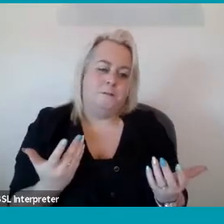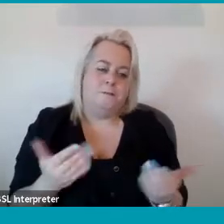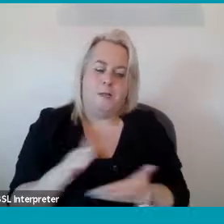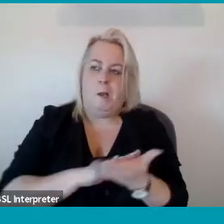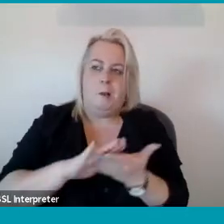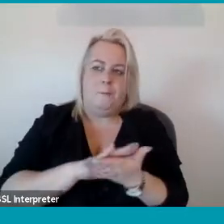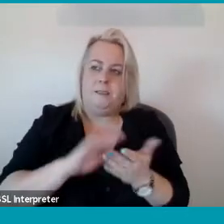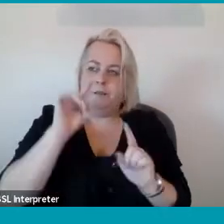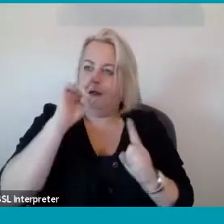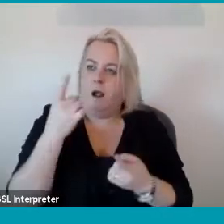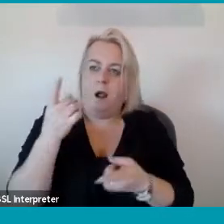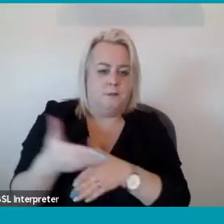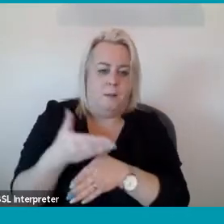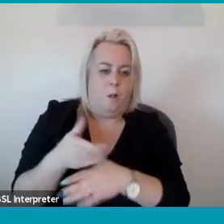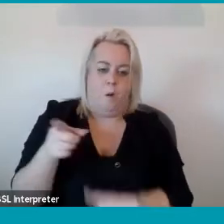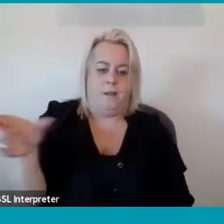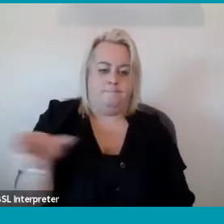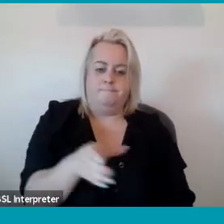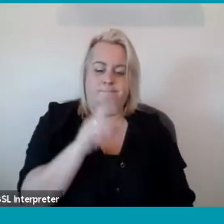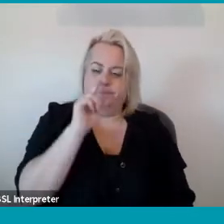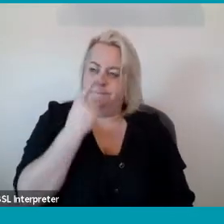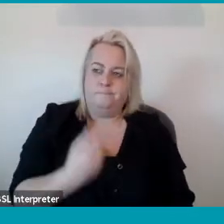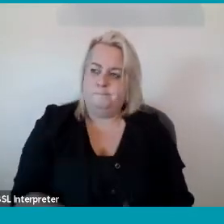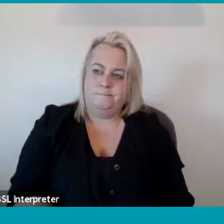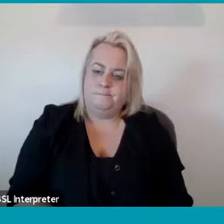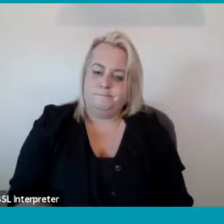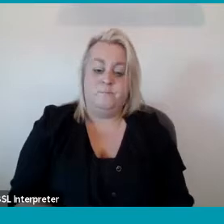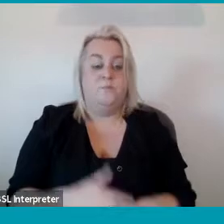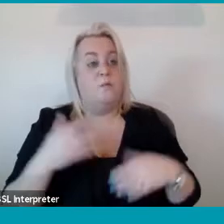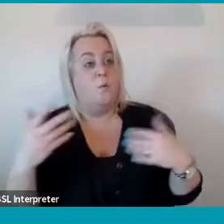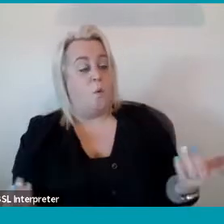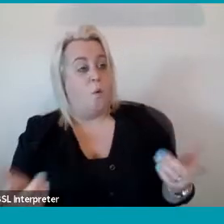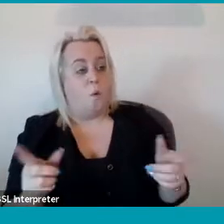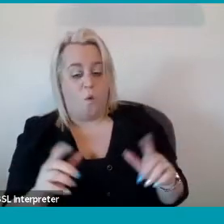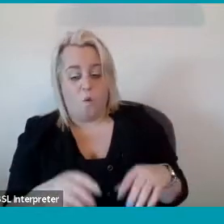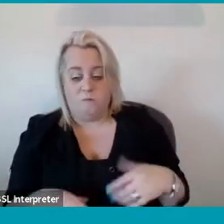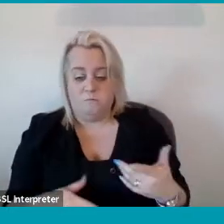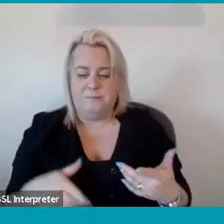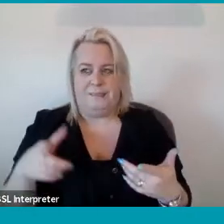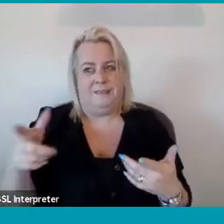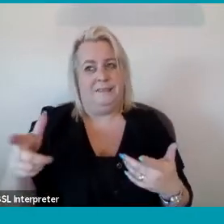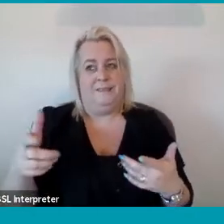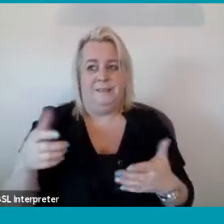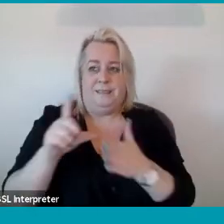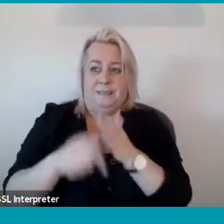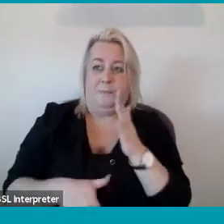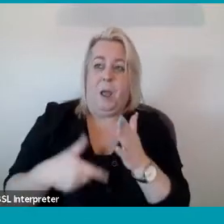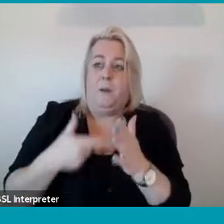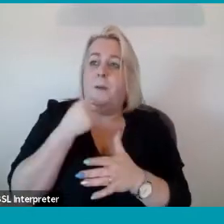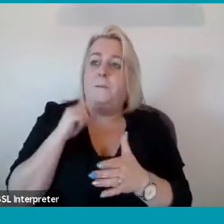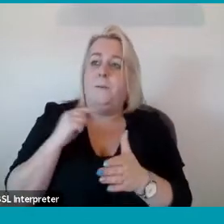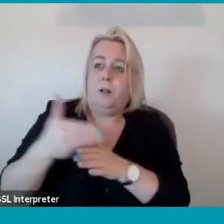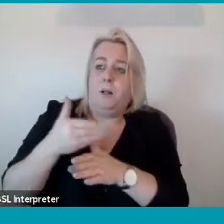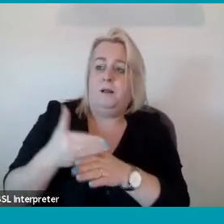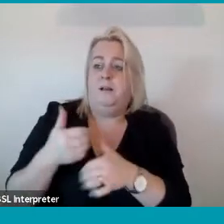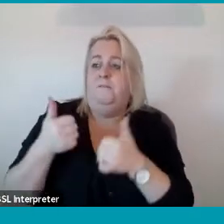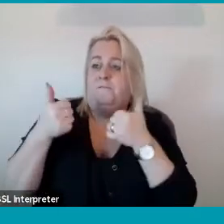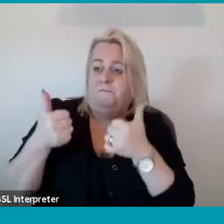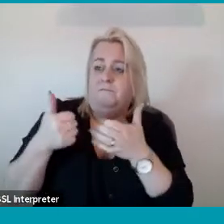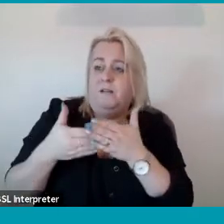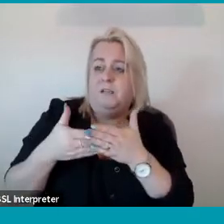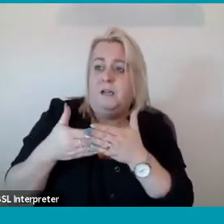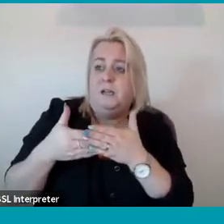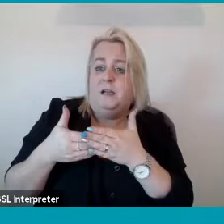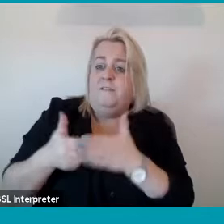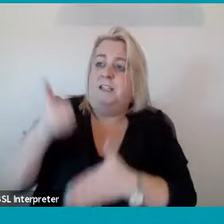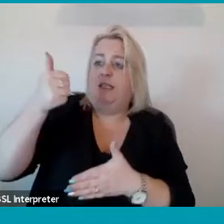our organizations. Or they'll say, well, it's great, but it's too expensive. We're going to have to put lifts in and ramps in,